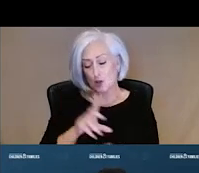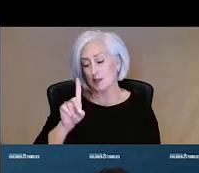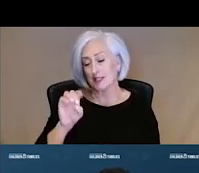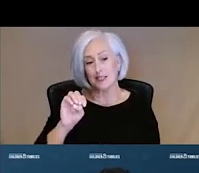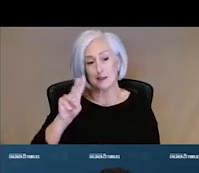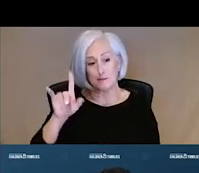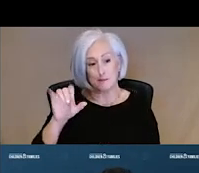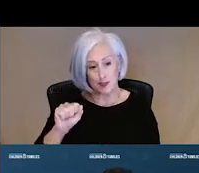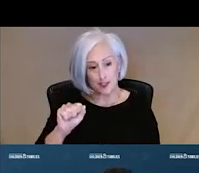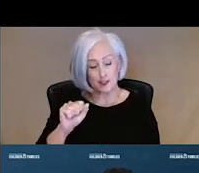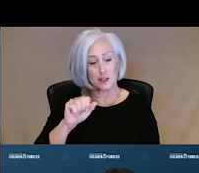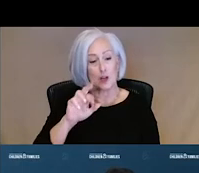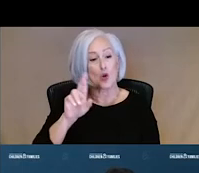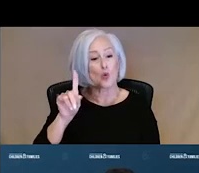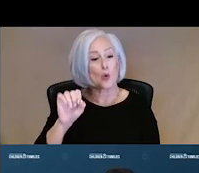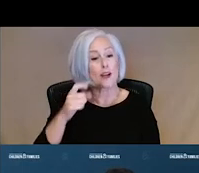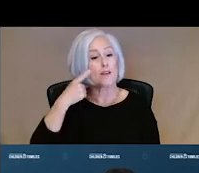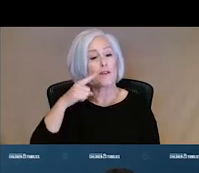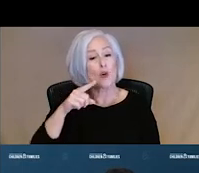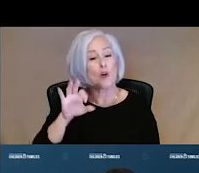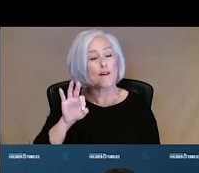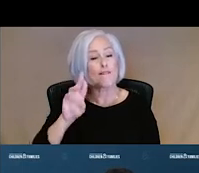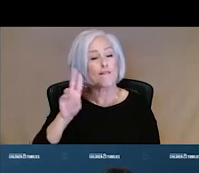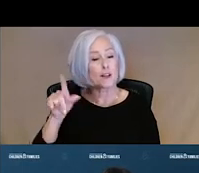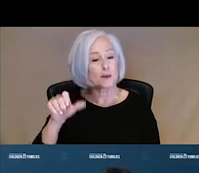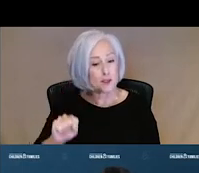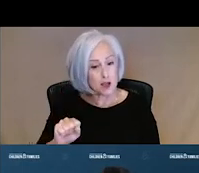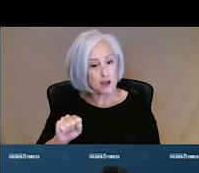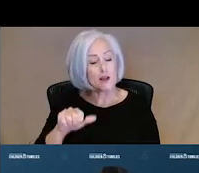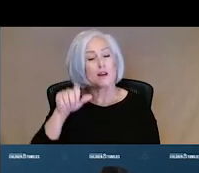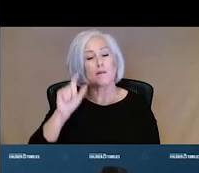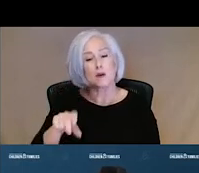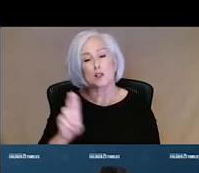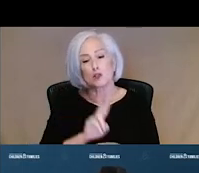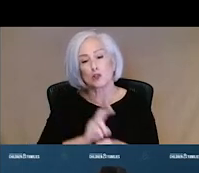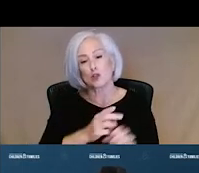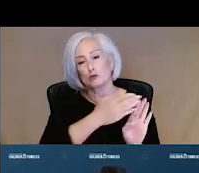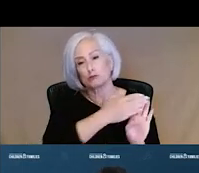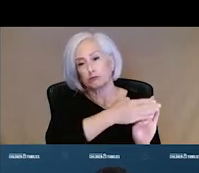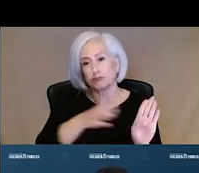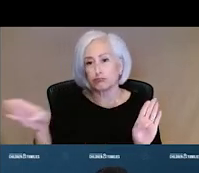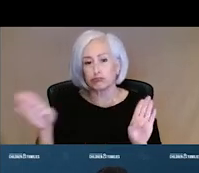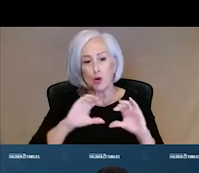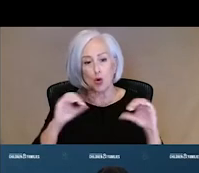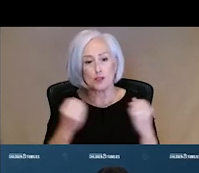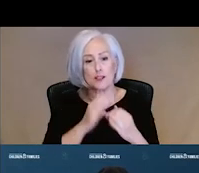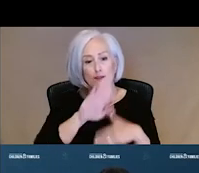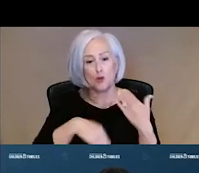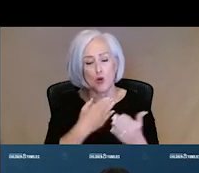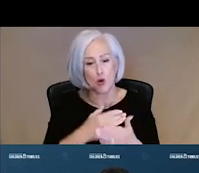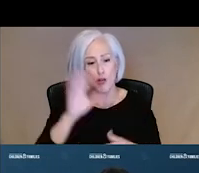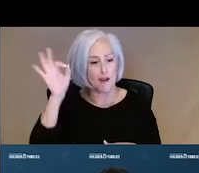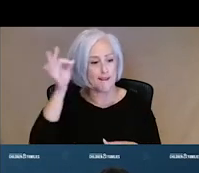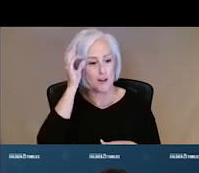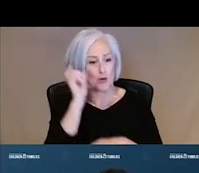FVPSA award, it must be used across the organization for all federal awards. Using